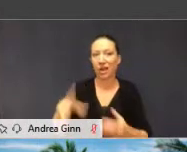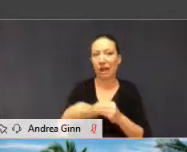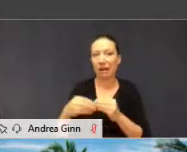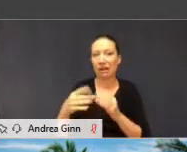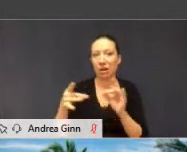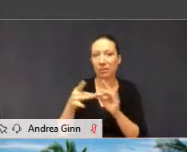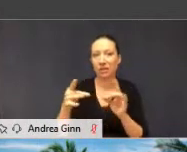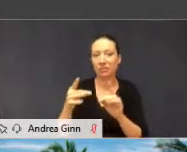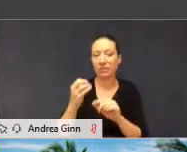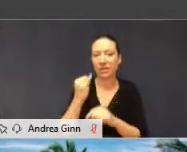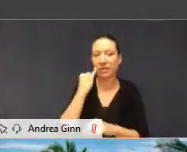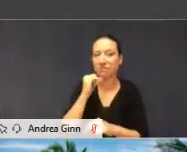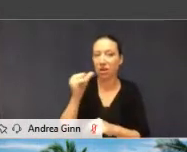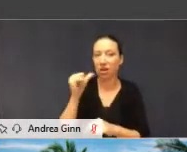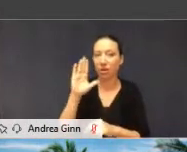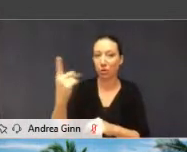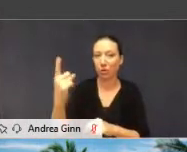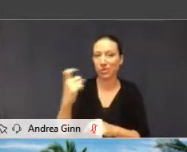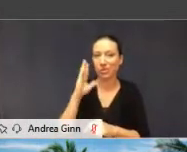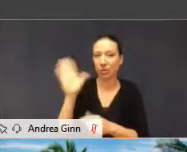follow-up to